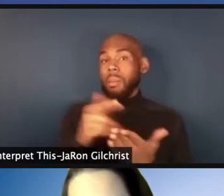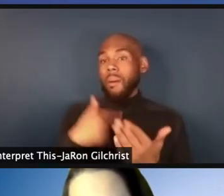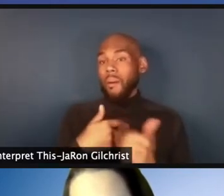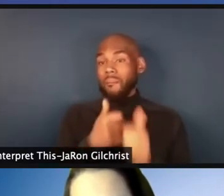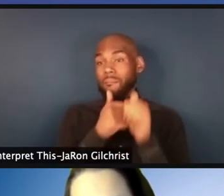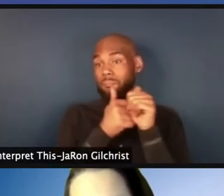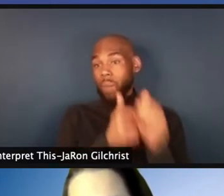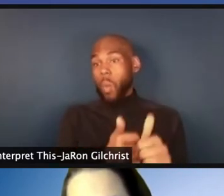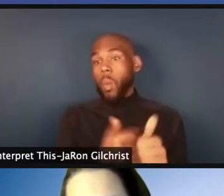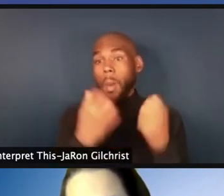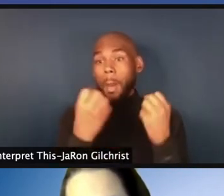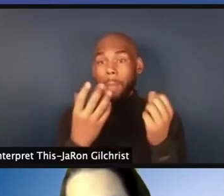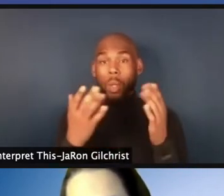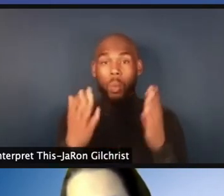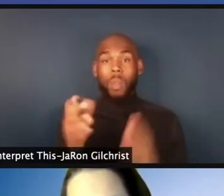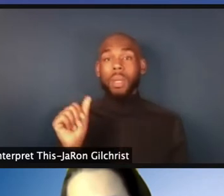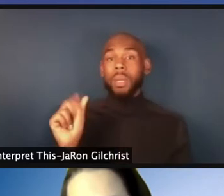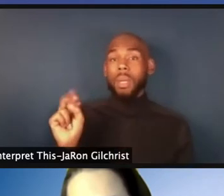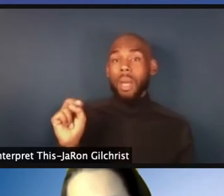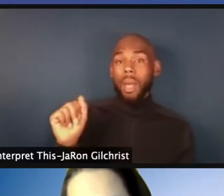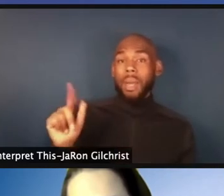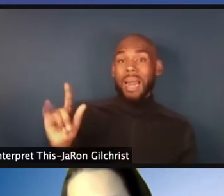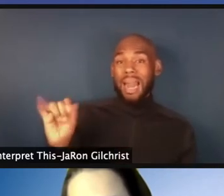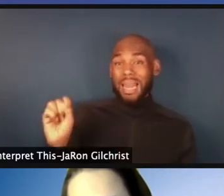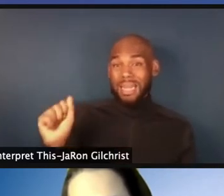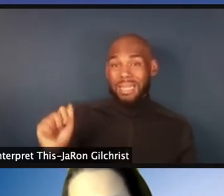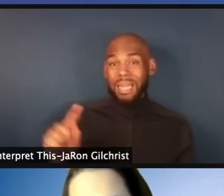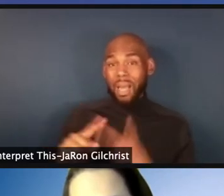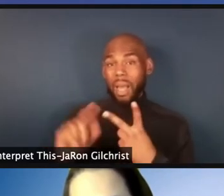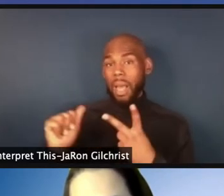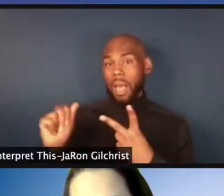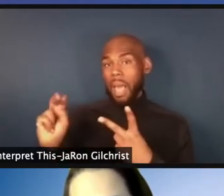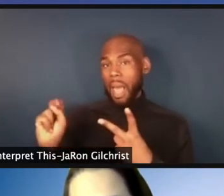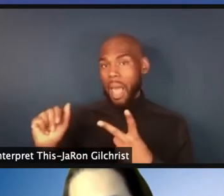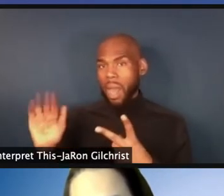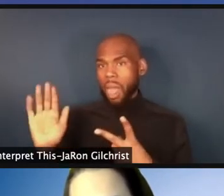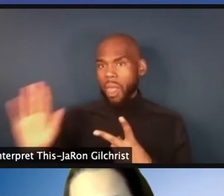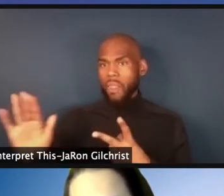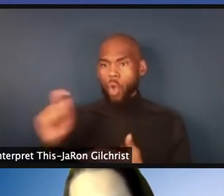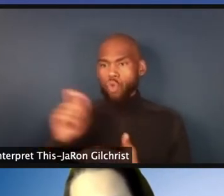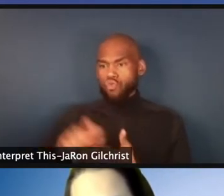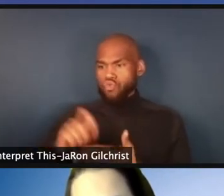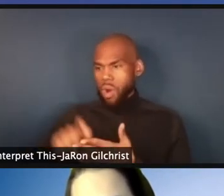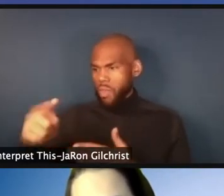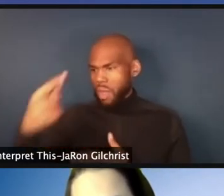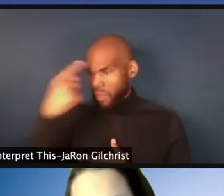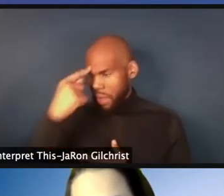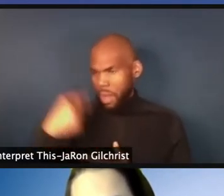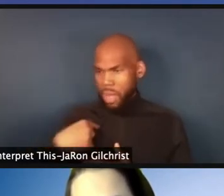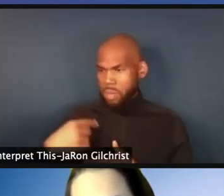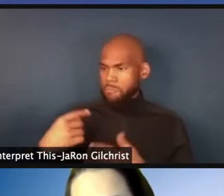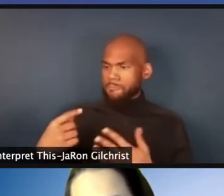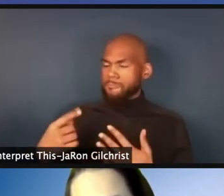in many ways, Annalisa and Anna's initial writing and thinking, and kind of like bringing it through my